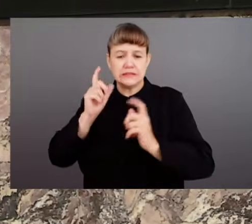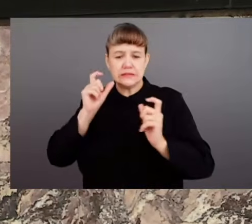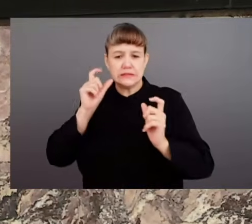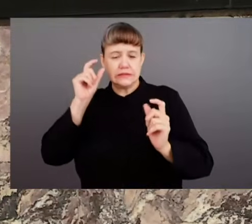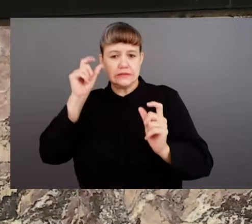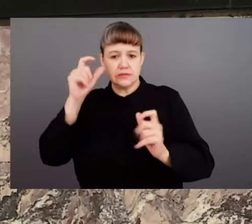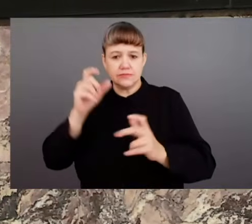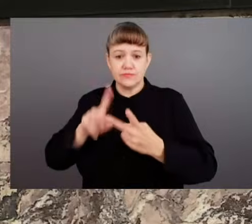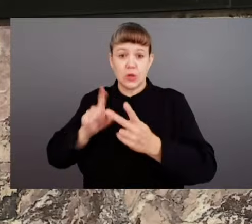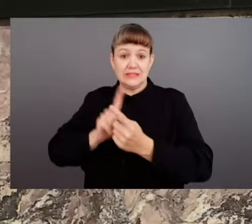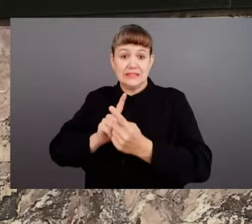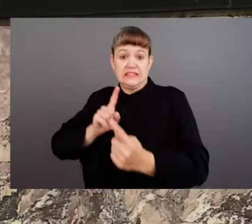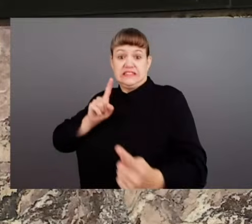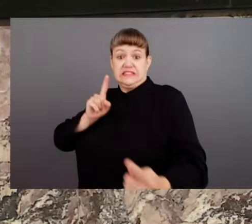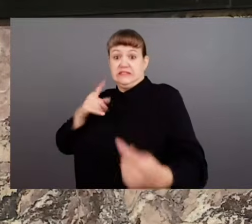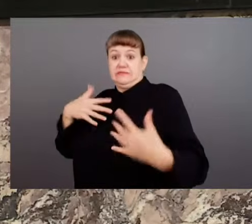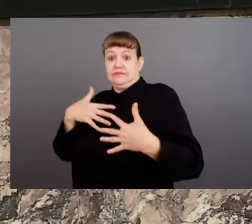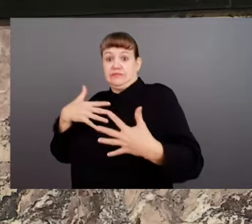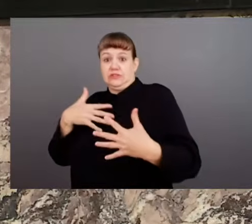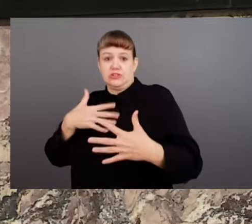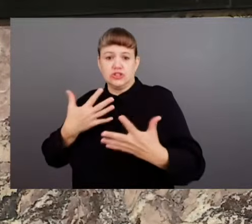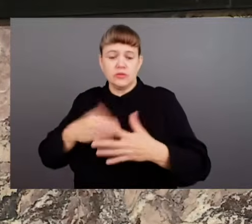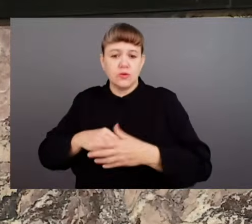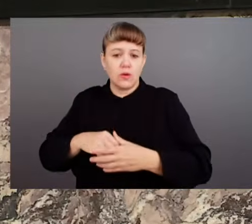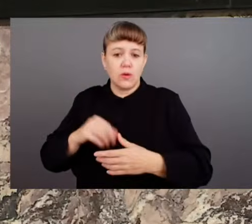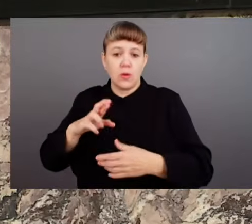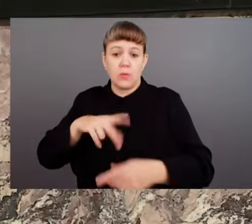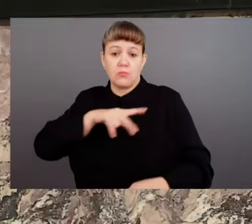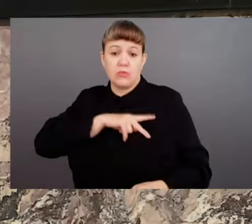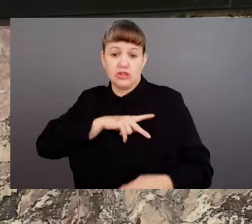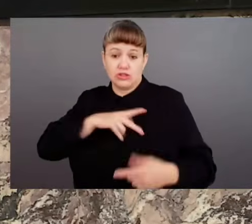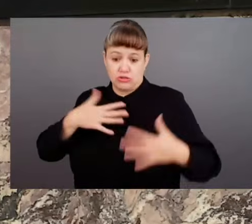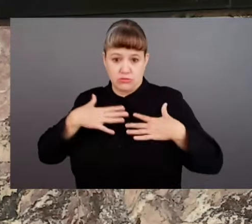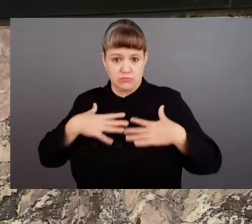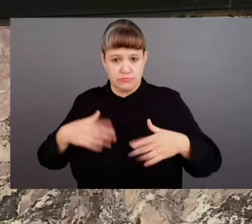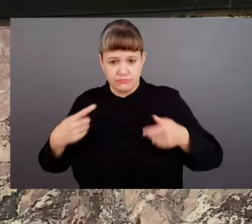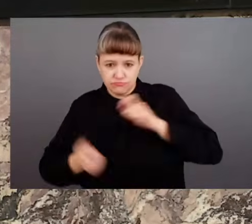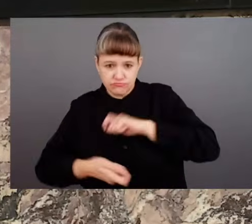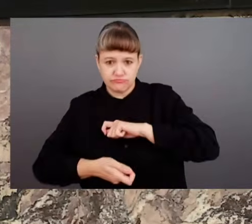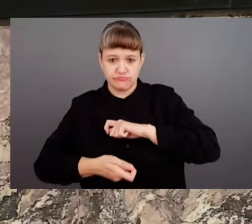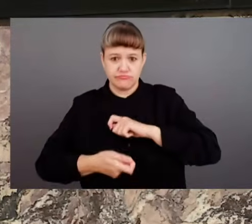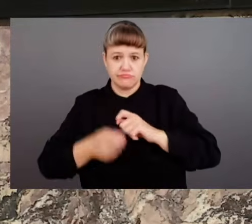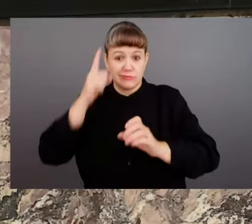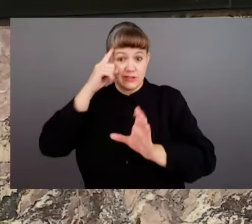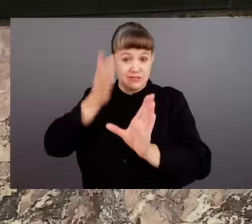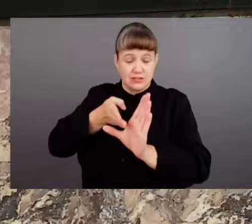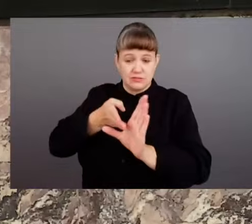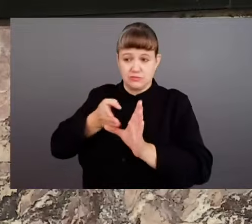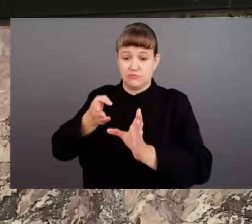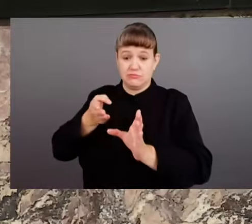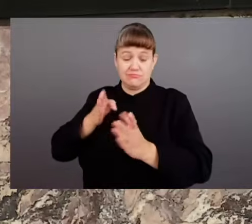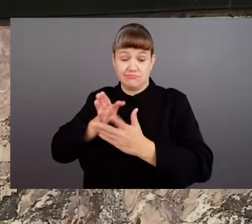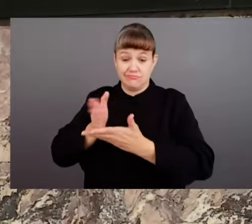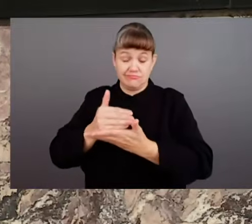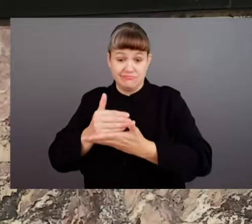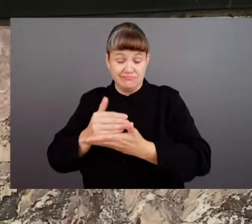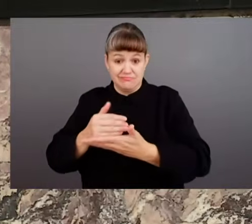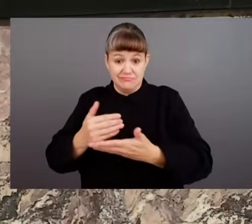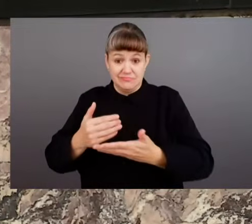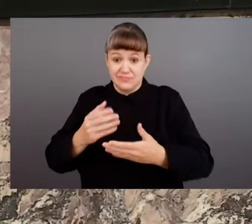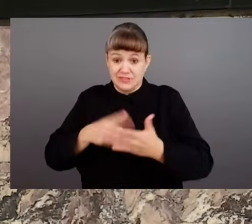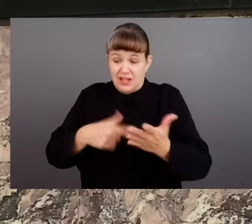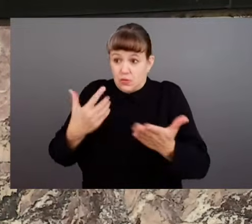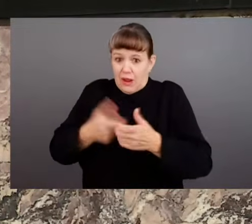even psychosis, often following something as common as a sore throat or a cold. Imagine your child catches the flu and